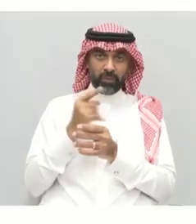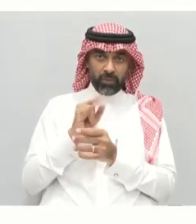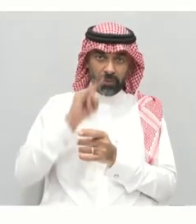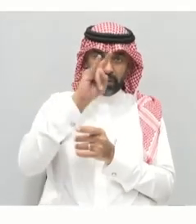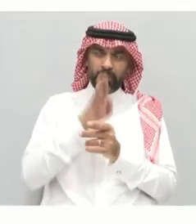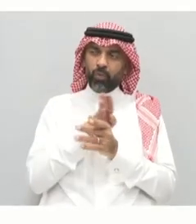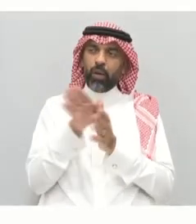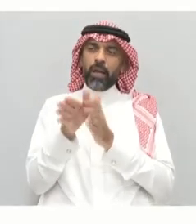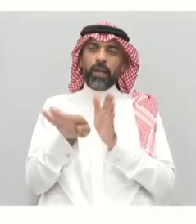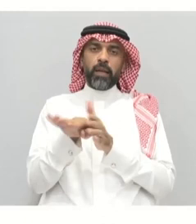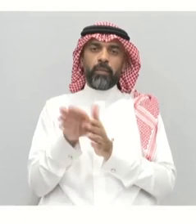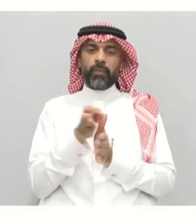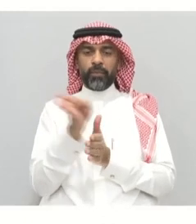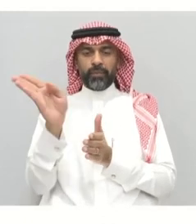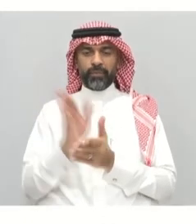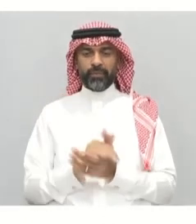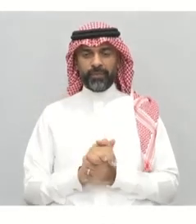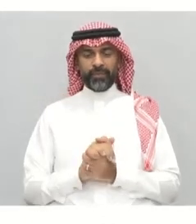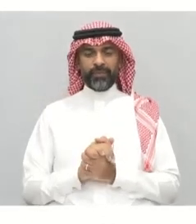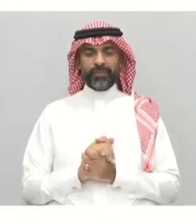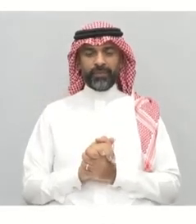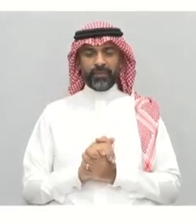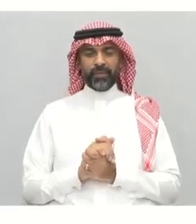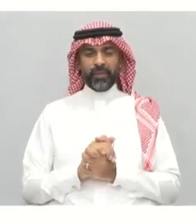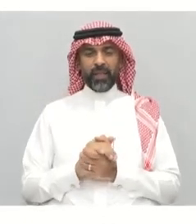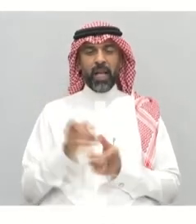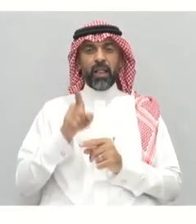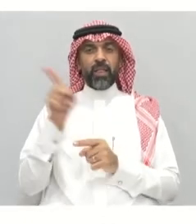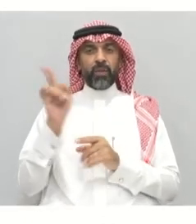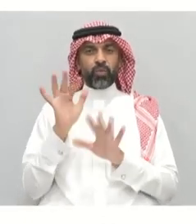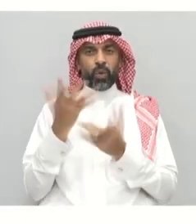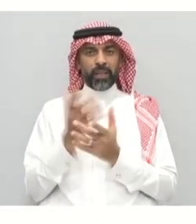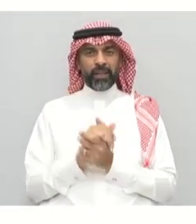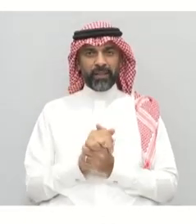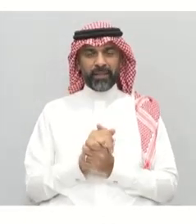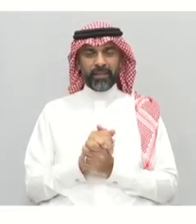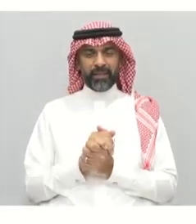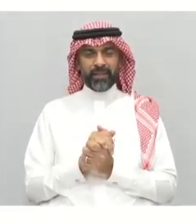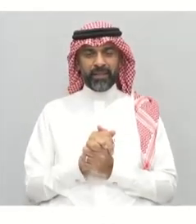what else can you see? What about this one, my student? Look here.